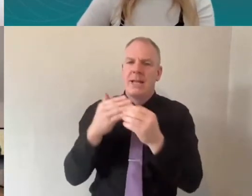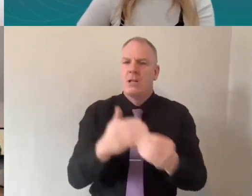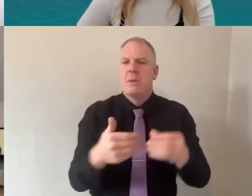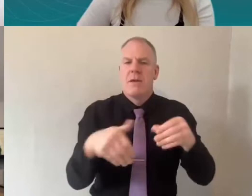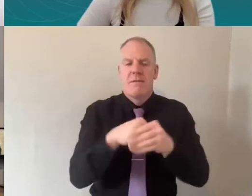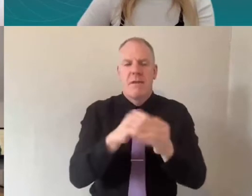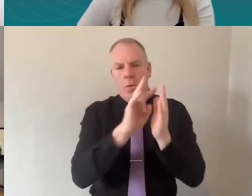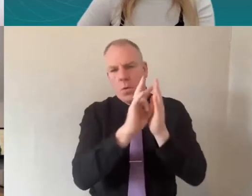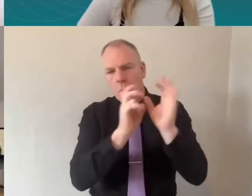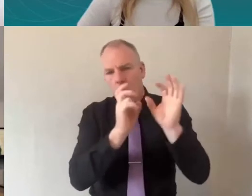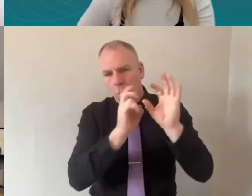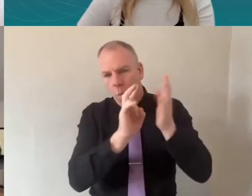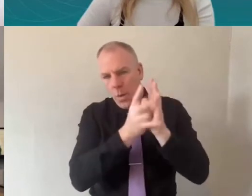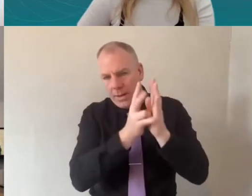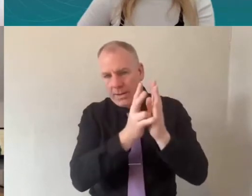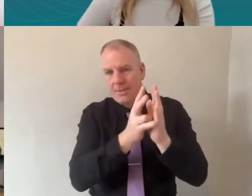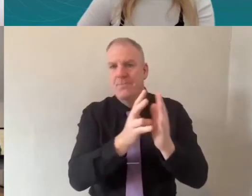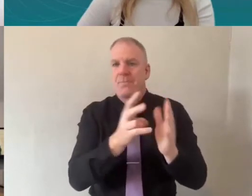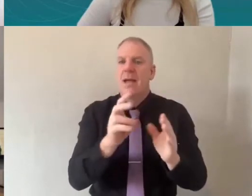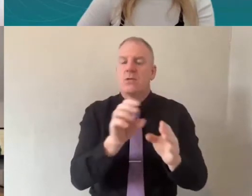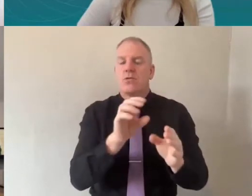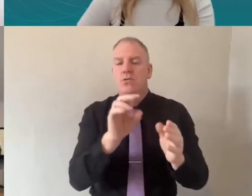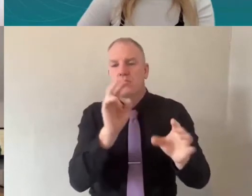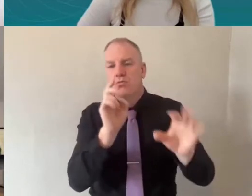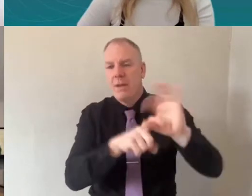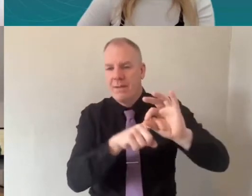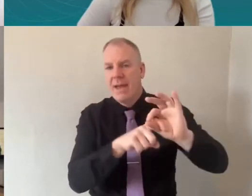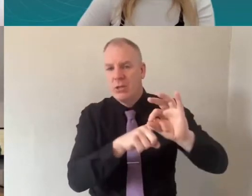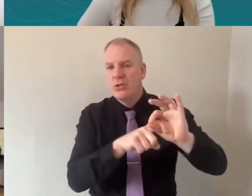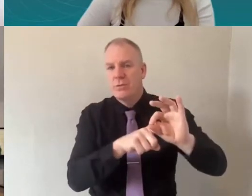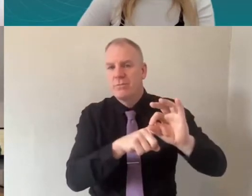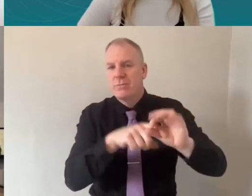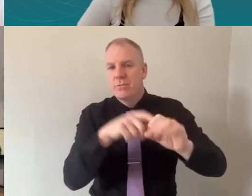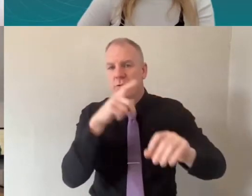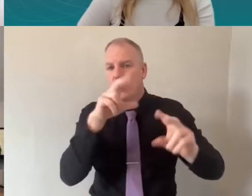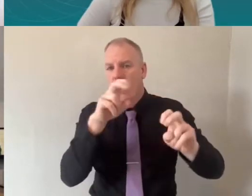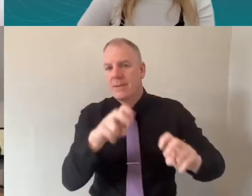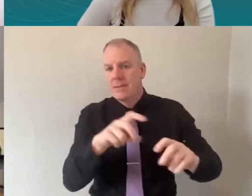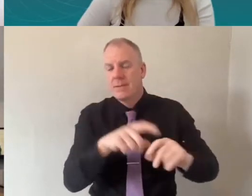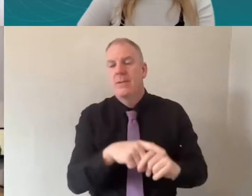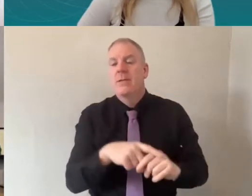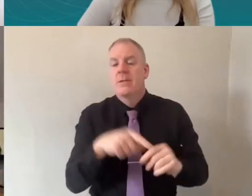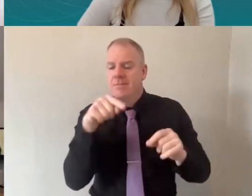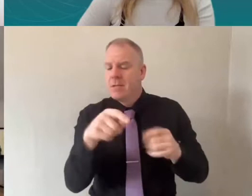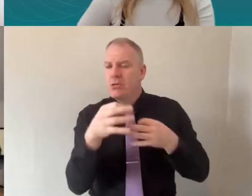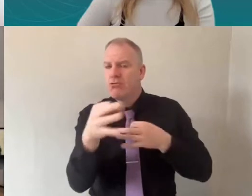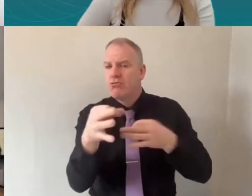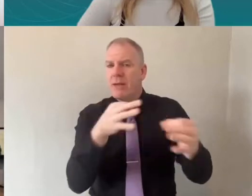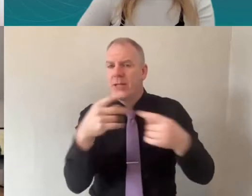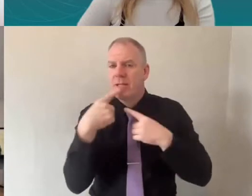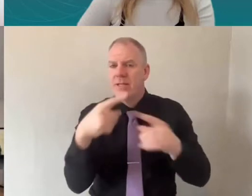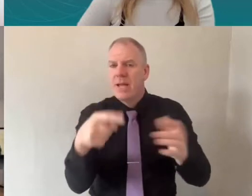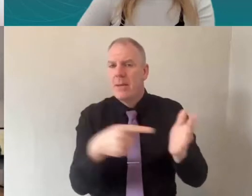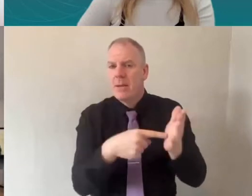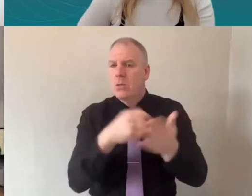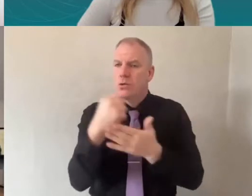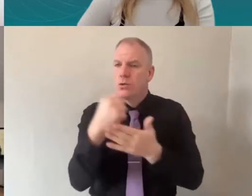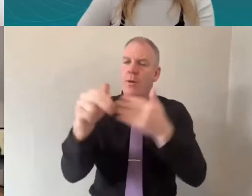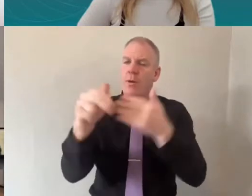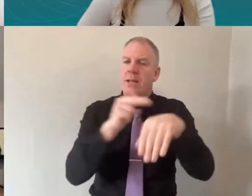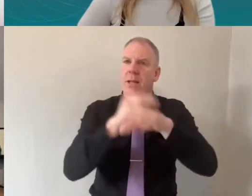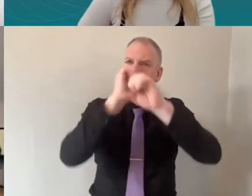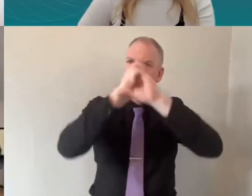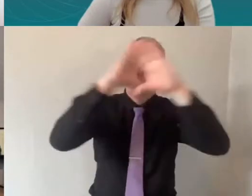and qualifications matters. We're strongly committed through this statement of strategy to supporting the national vision of an